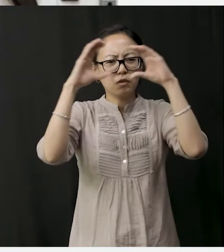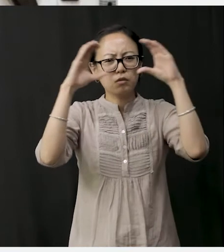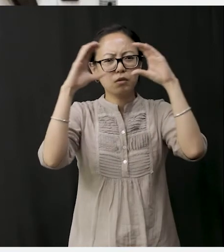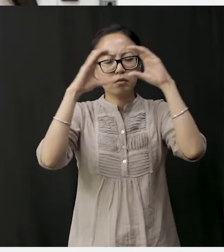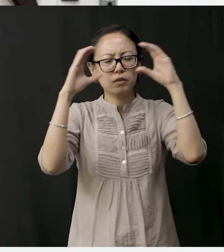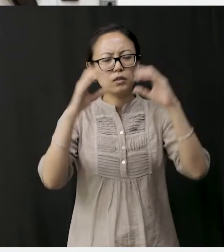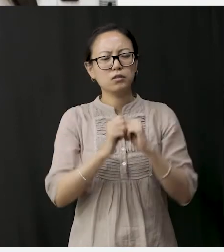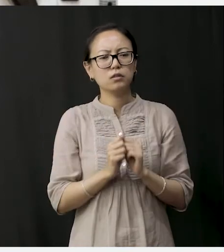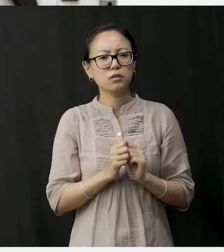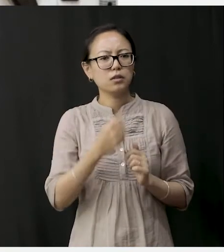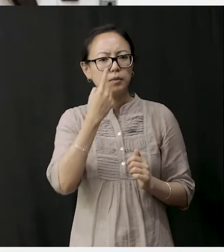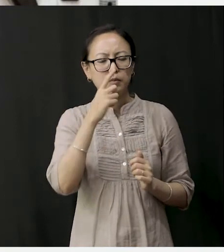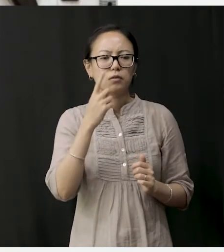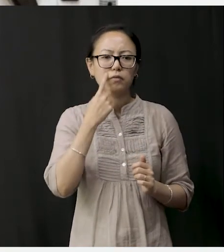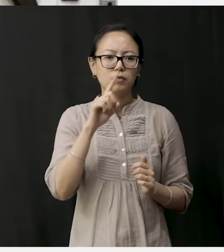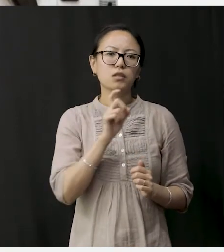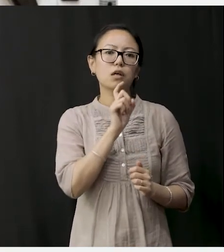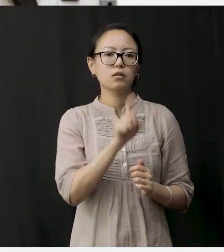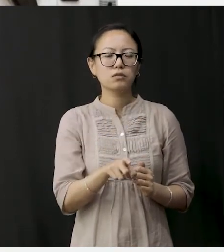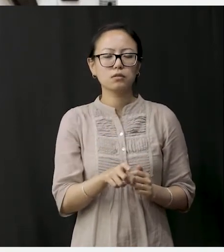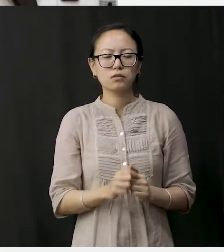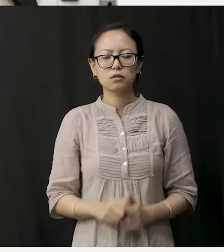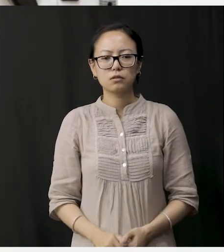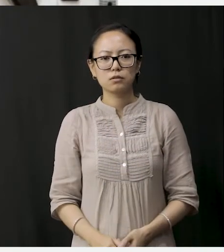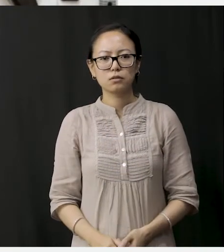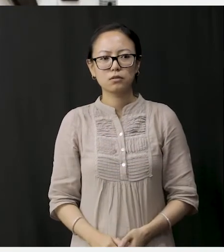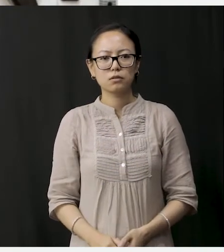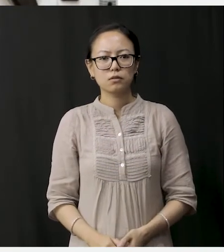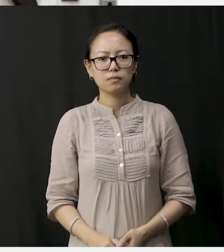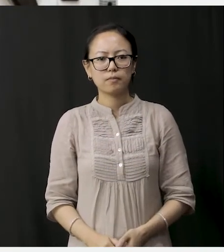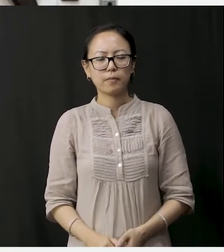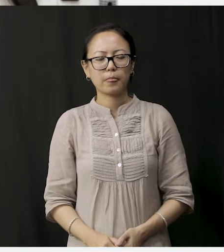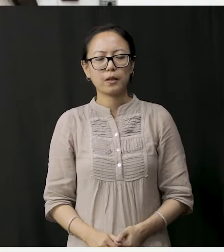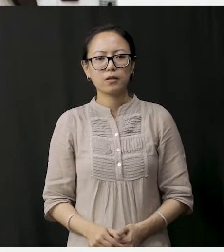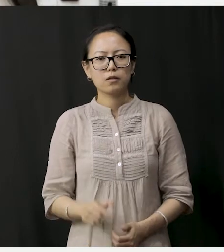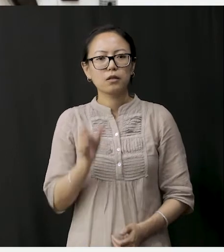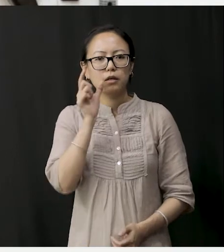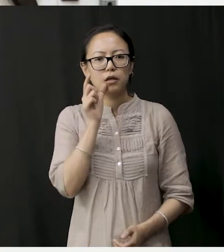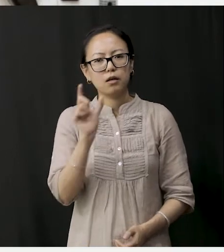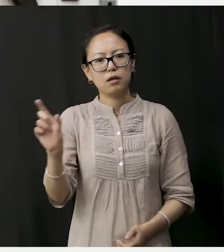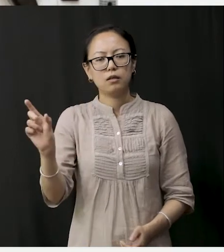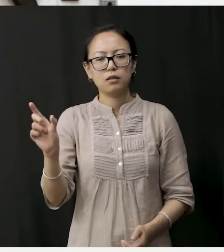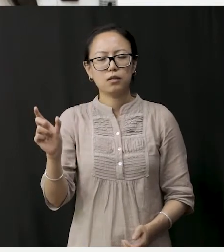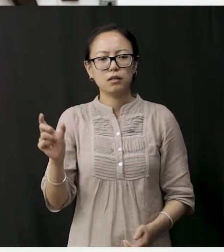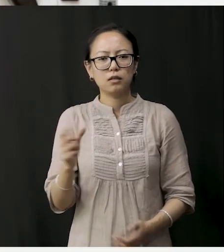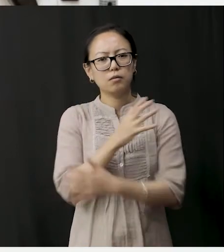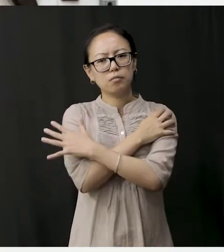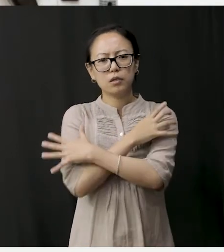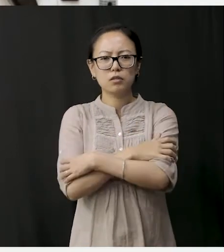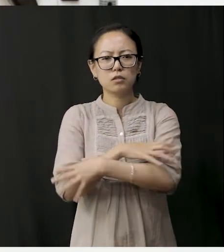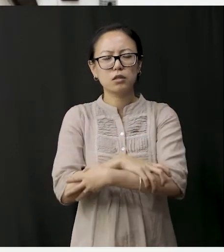your elders at home. All right, now, so finally Uncle THRELI was done with the